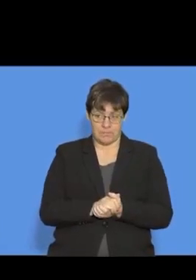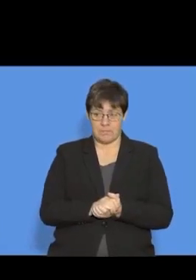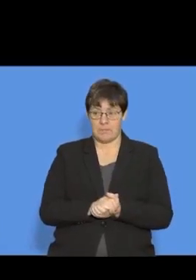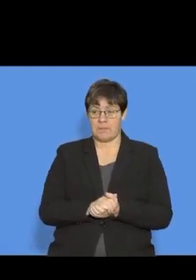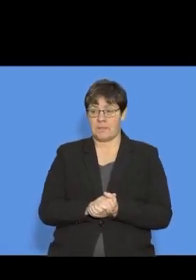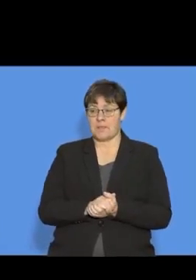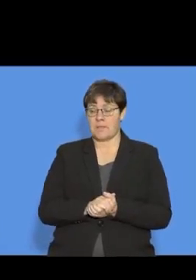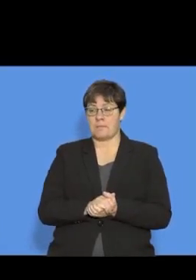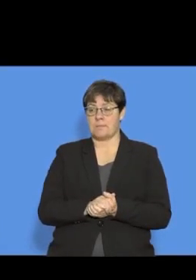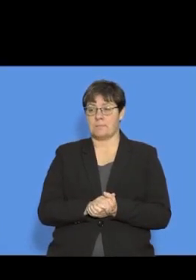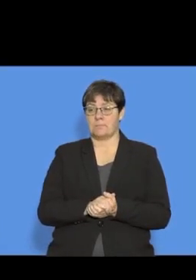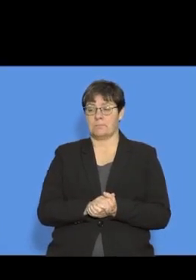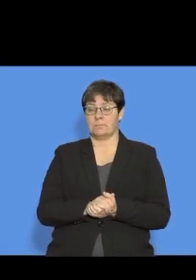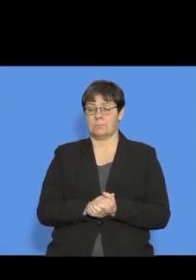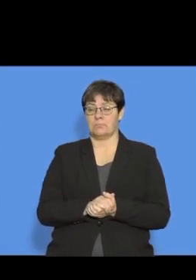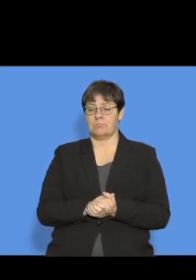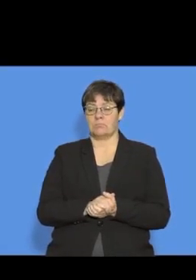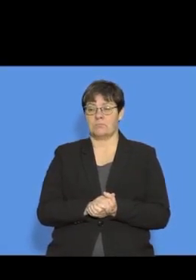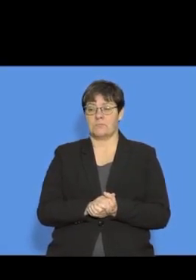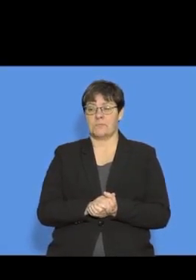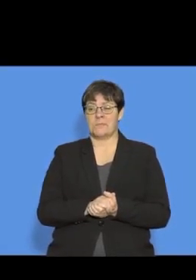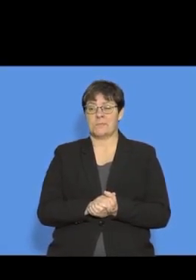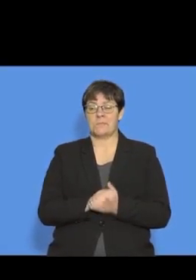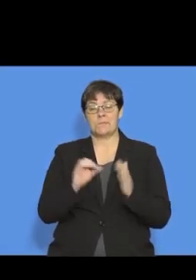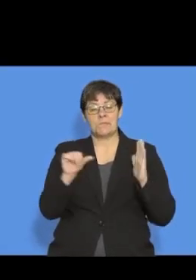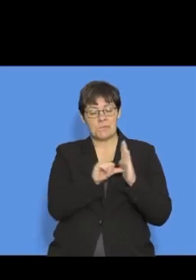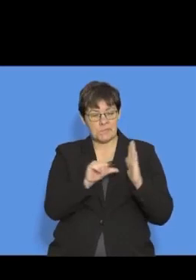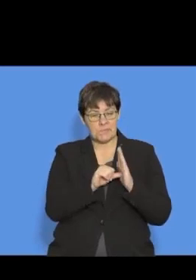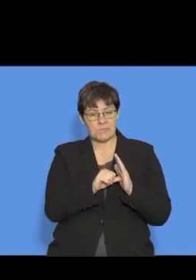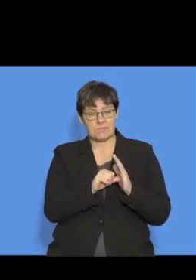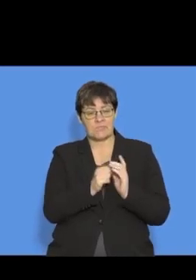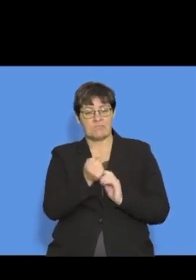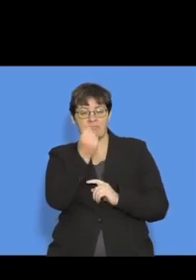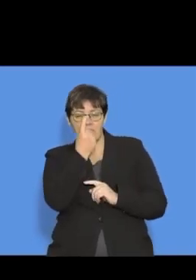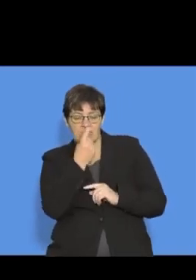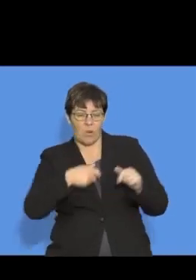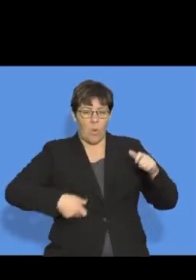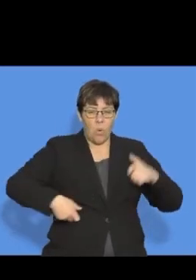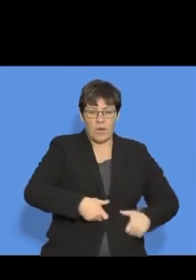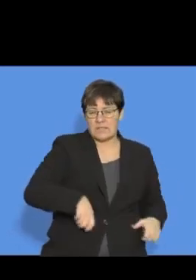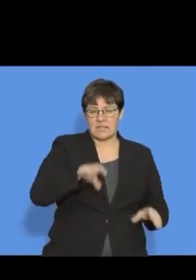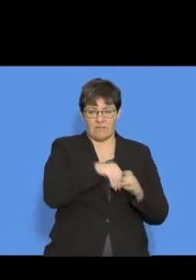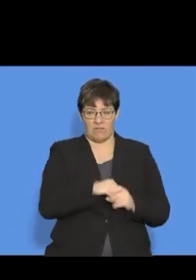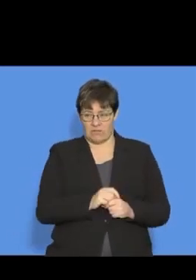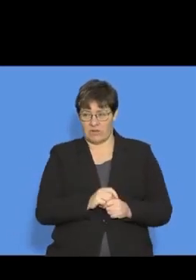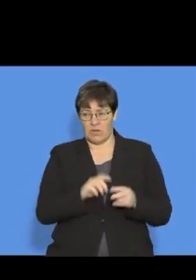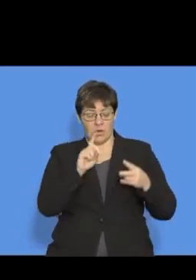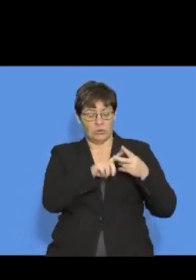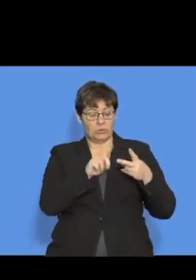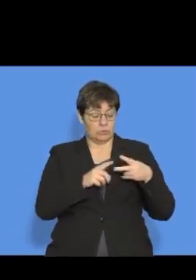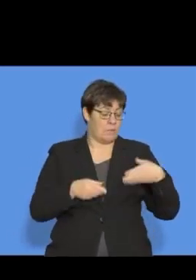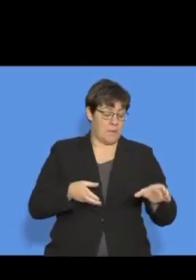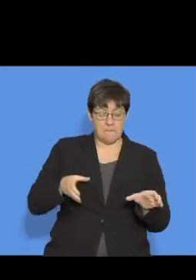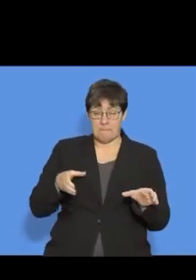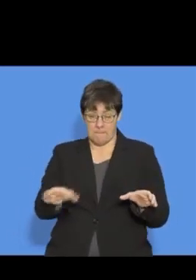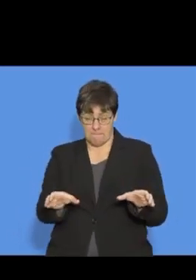body. Right. It's important that we unpack what the organs are. There are 2 major groups of